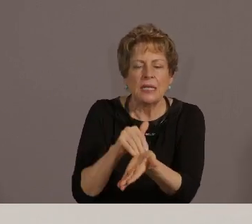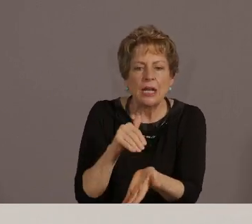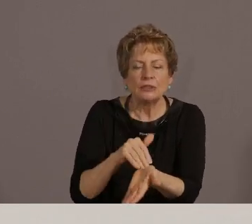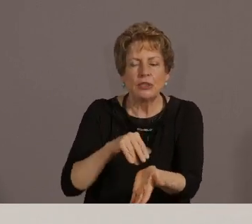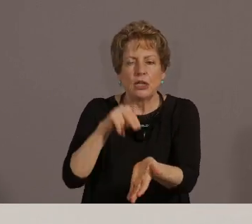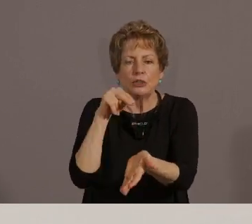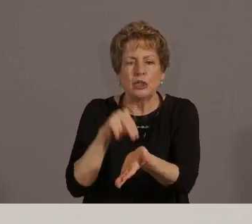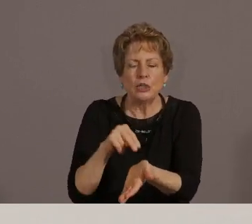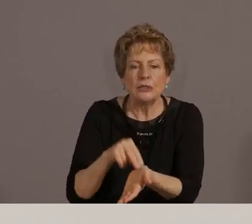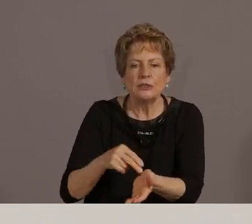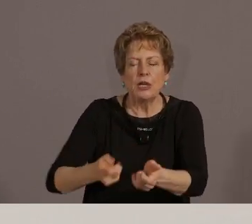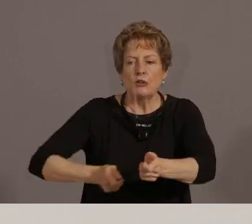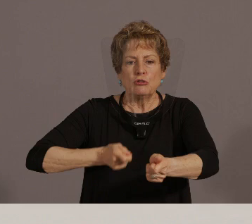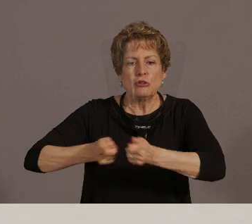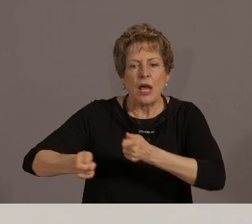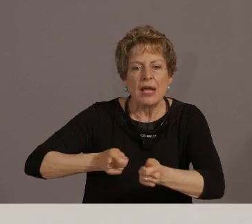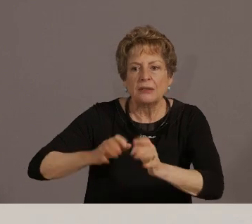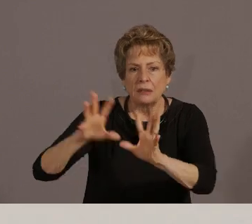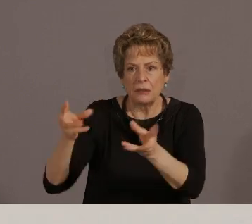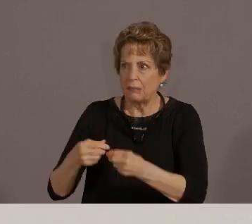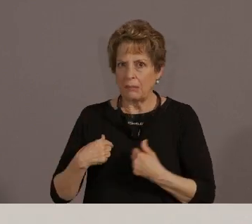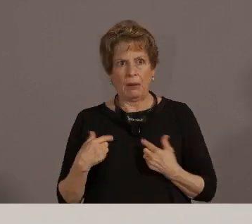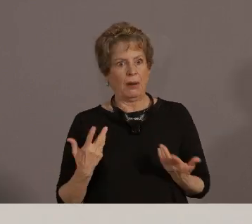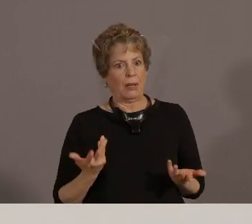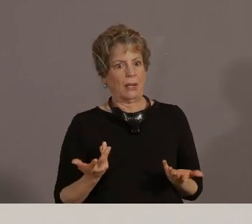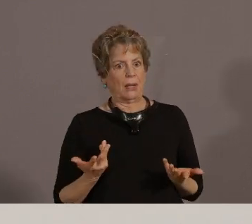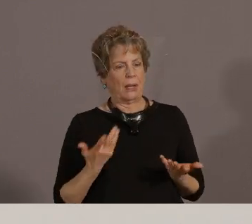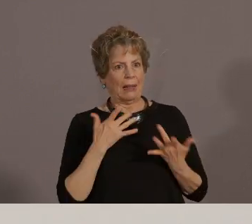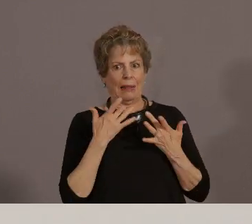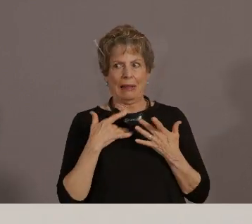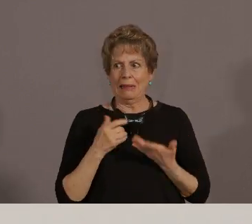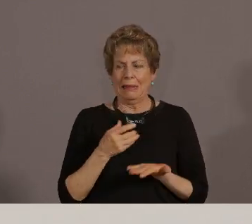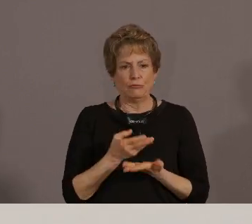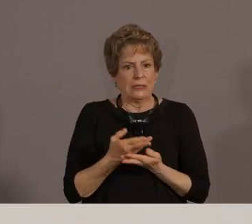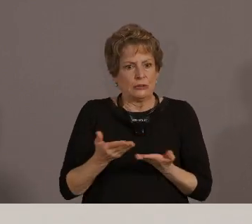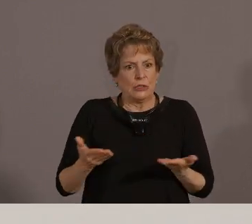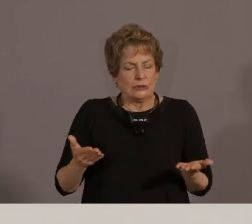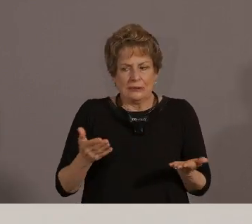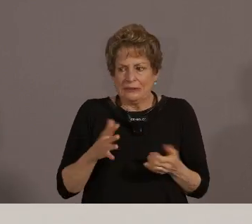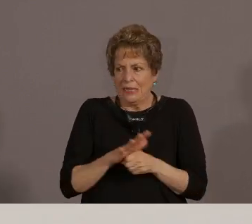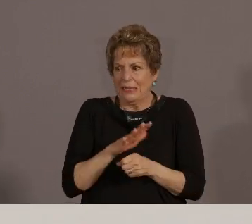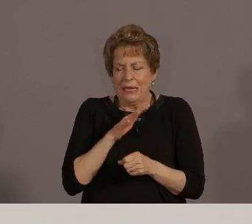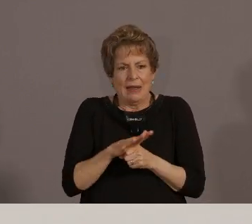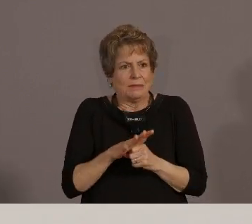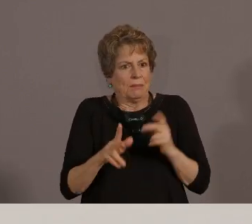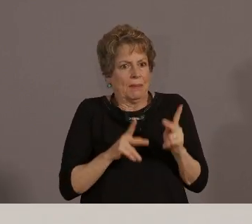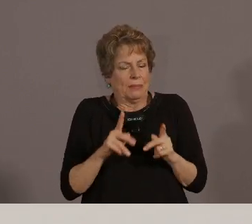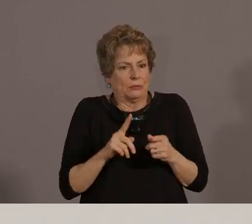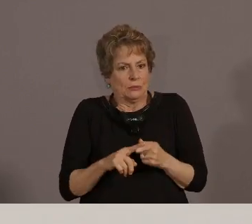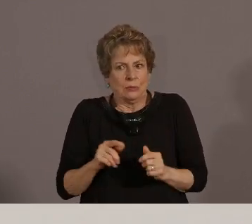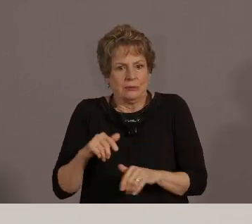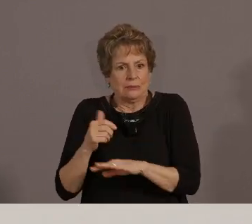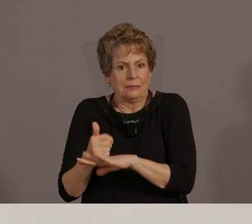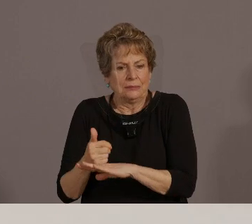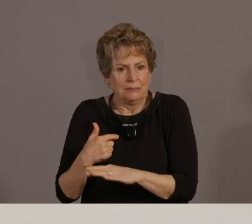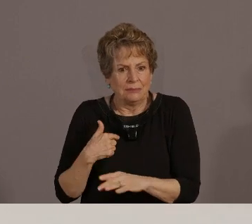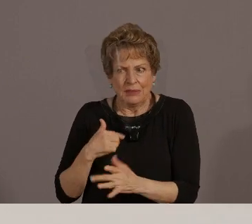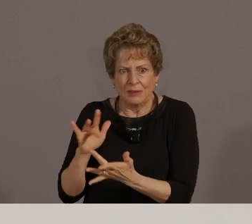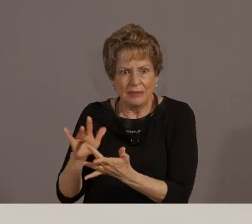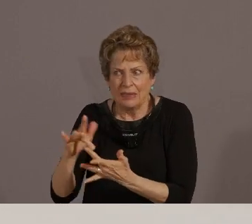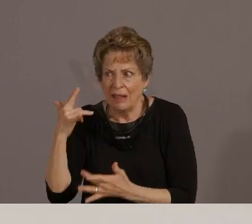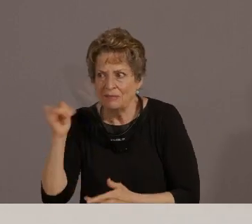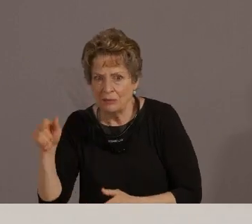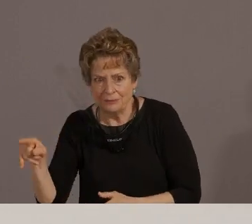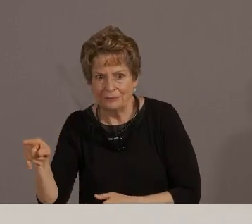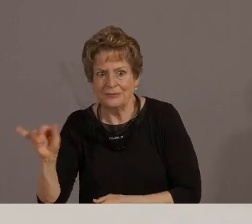some of the issues at some of the federally operated sites around the state. Because we have so much capacity, we would have preferred just